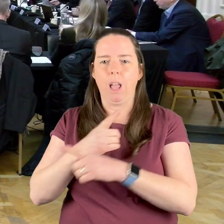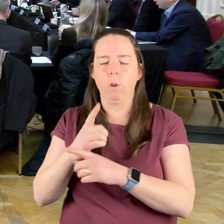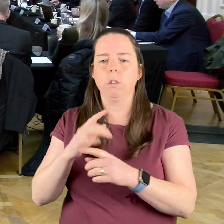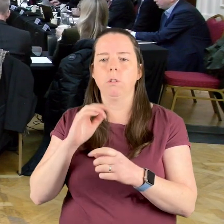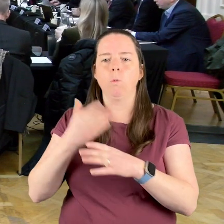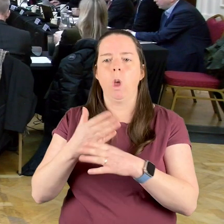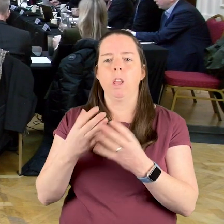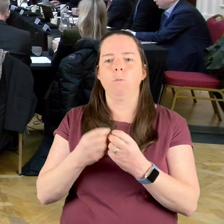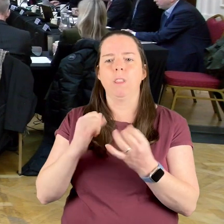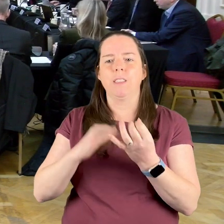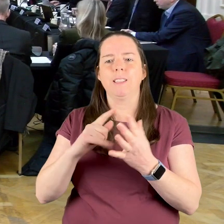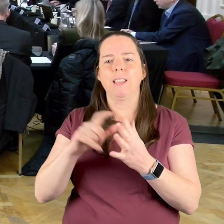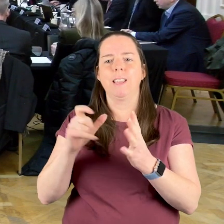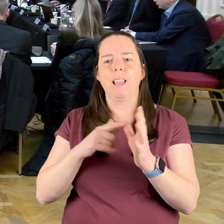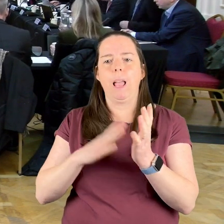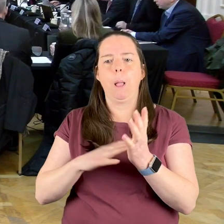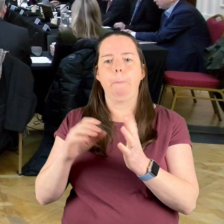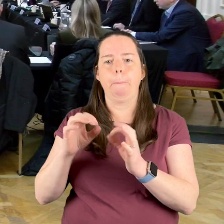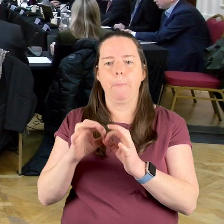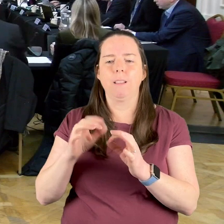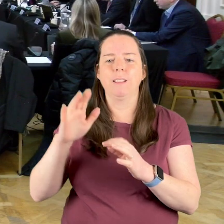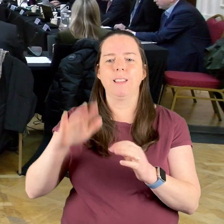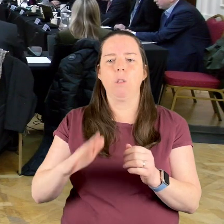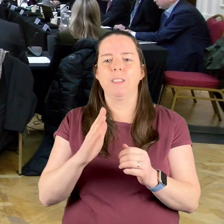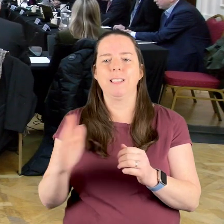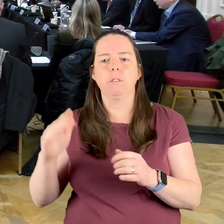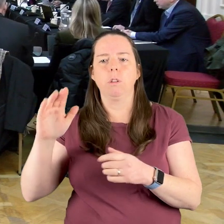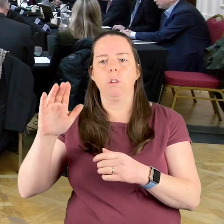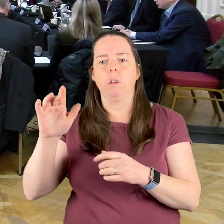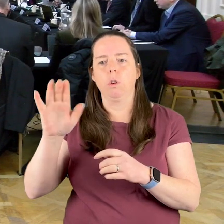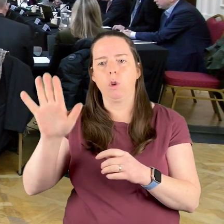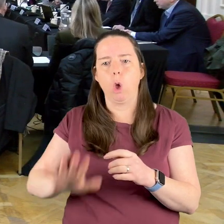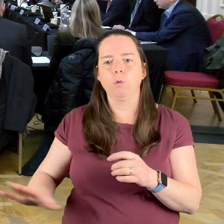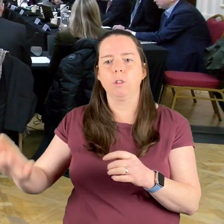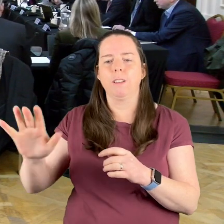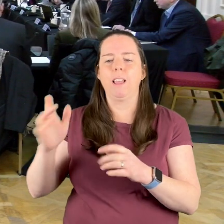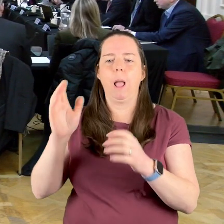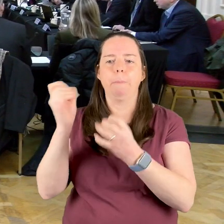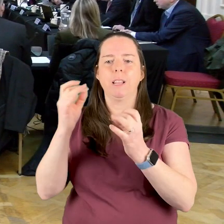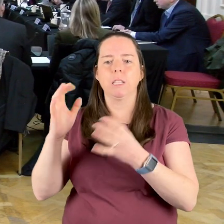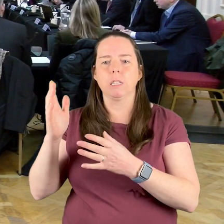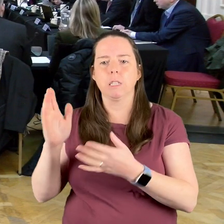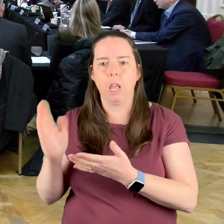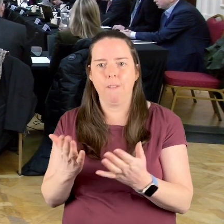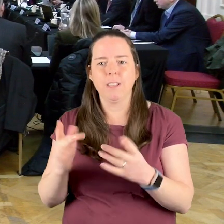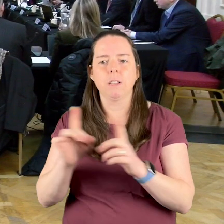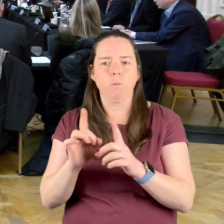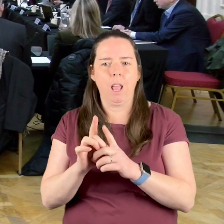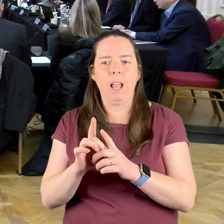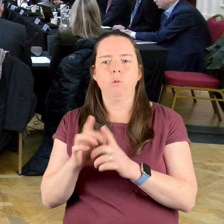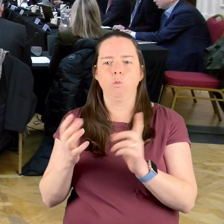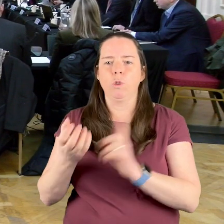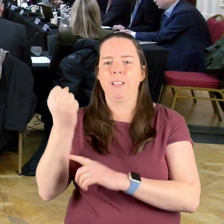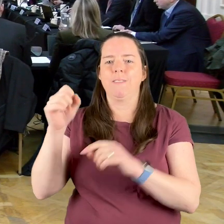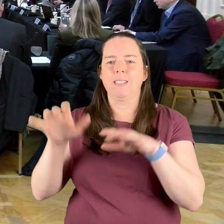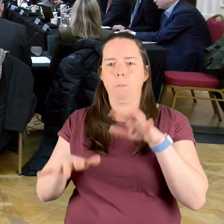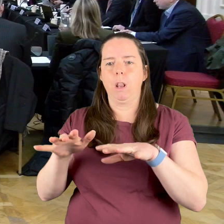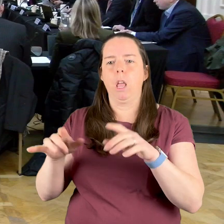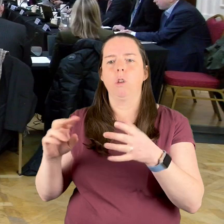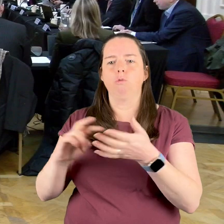with CCAM, the South East Coast Ambulance Service, as well, to achieve a similar arrangement for them going